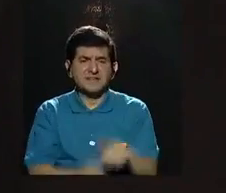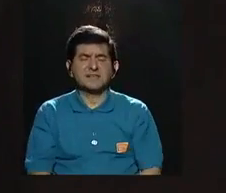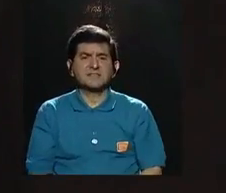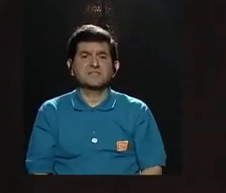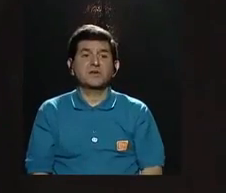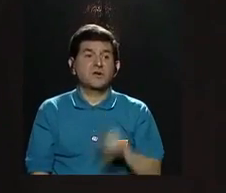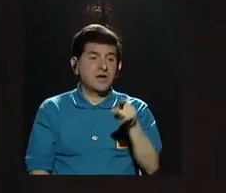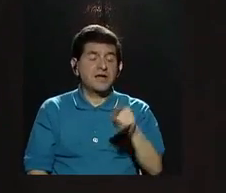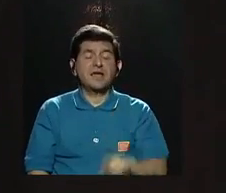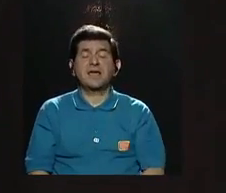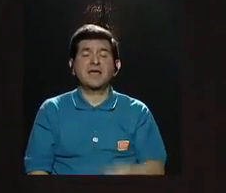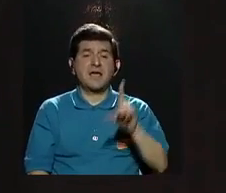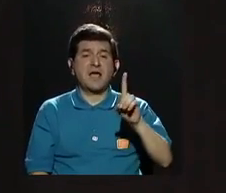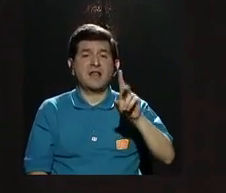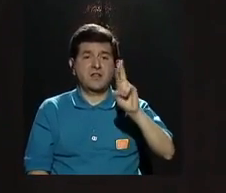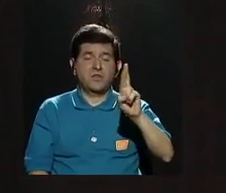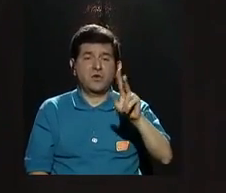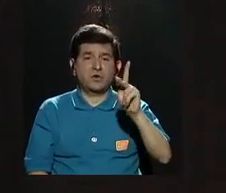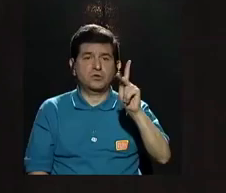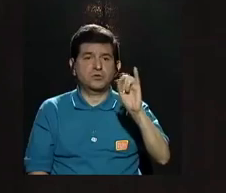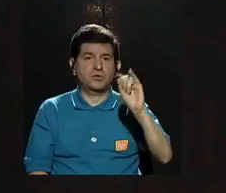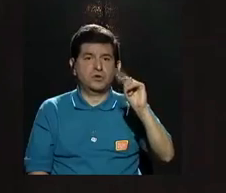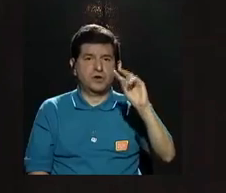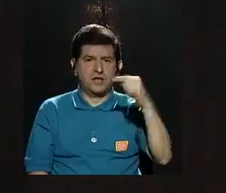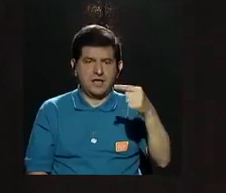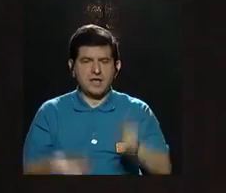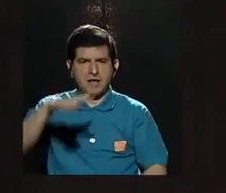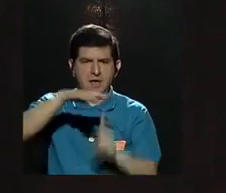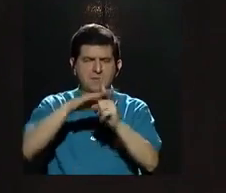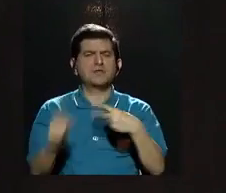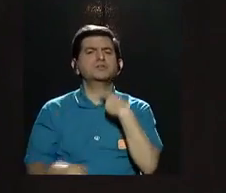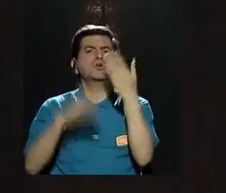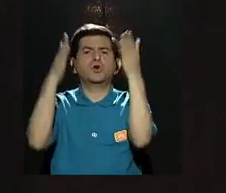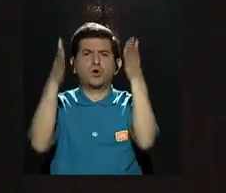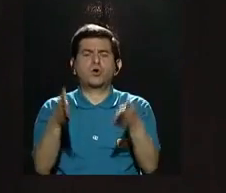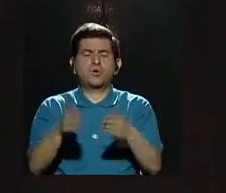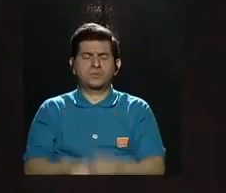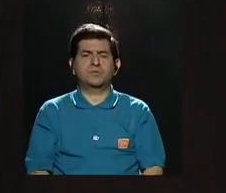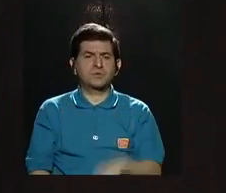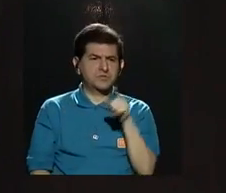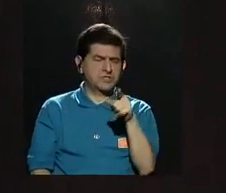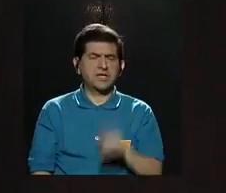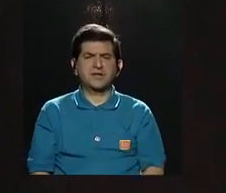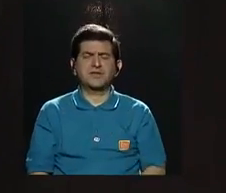emerged as the spokesperson for that boycott.